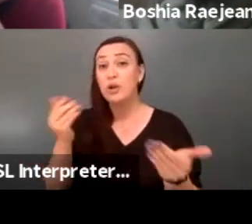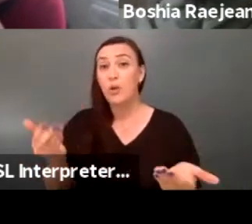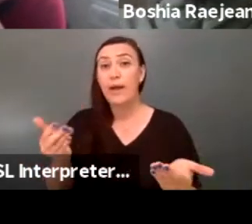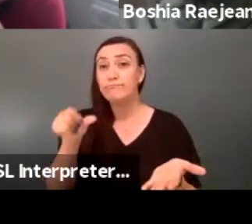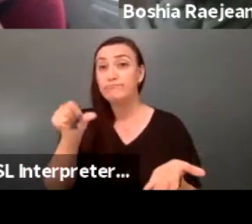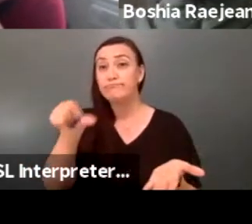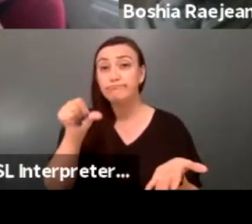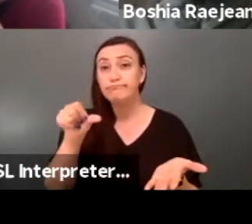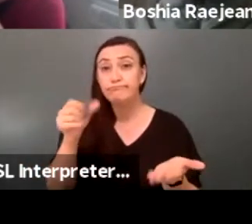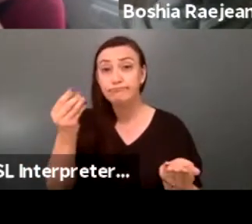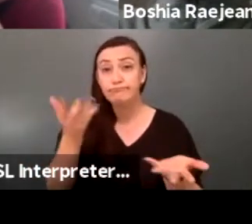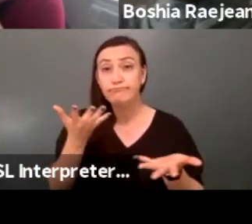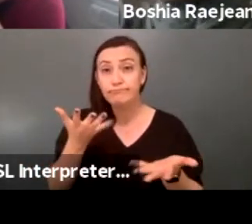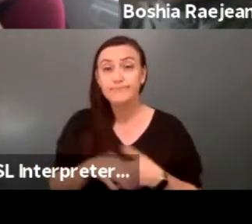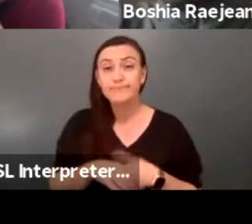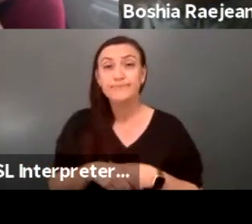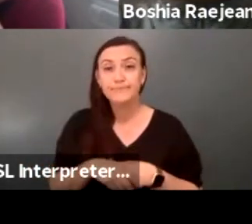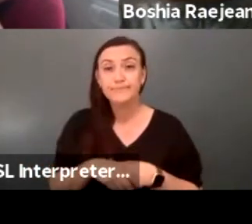share?